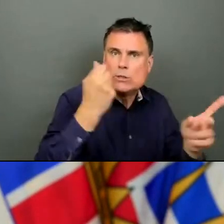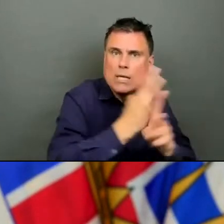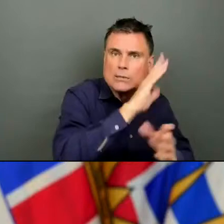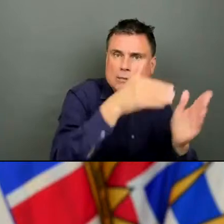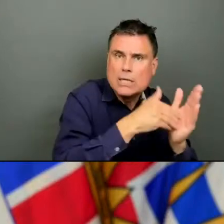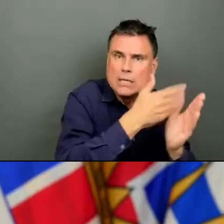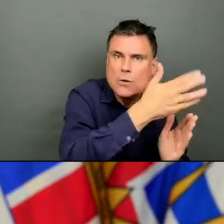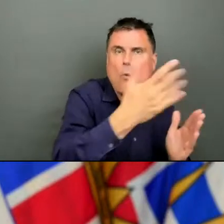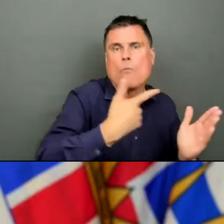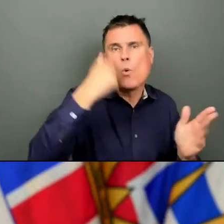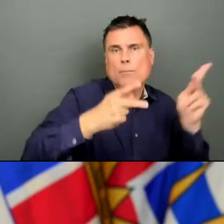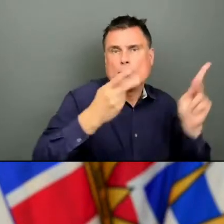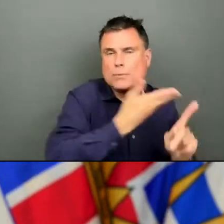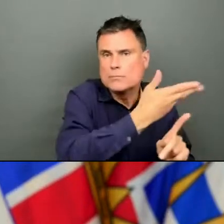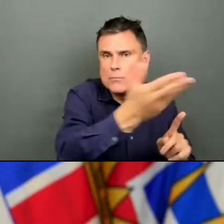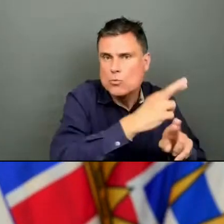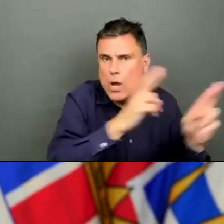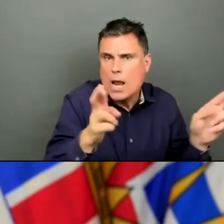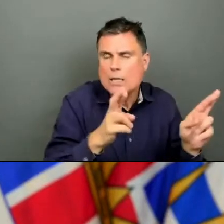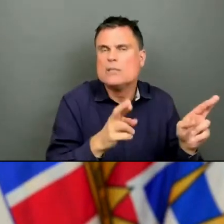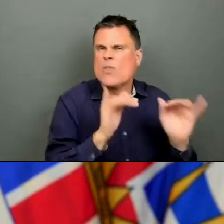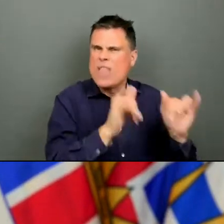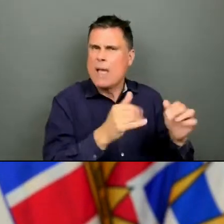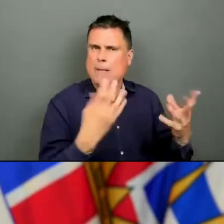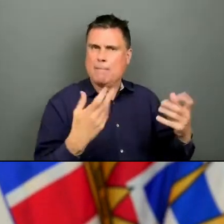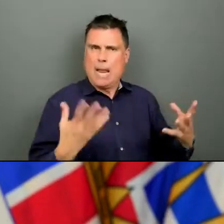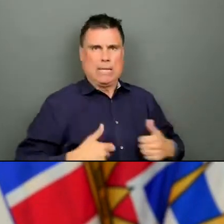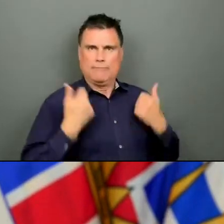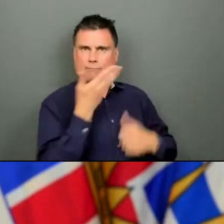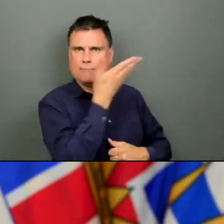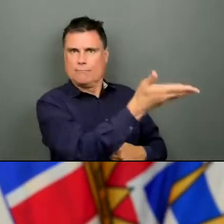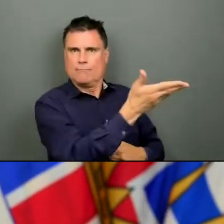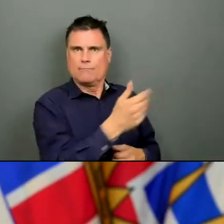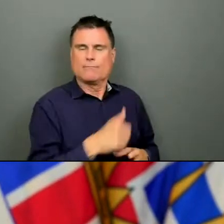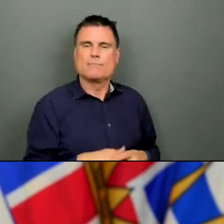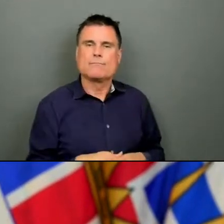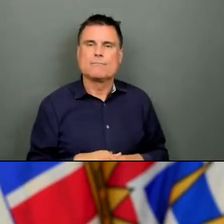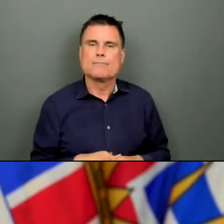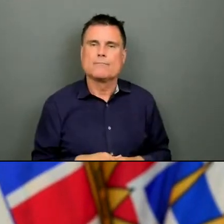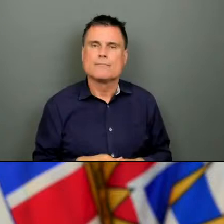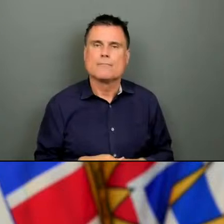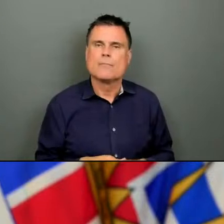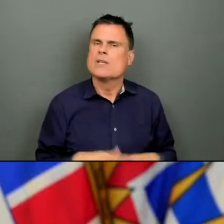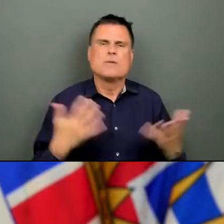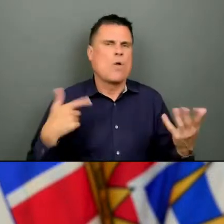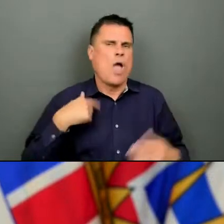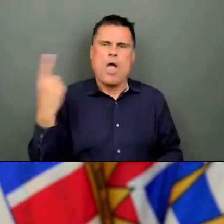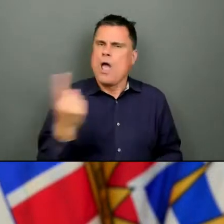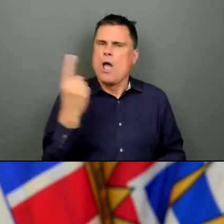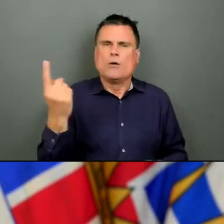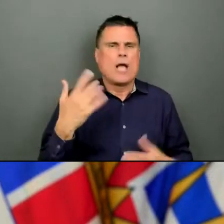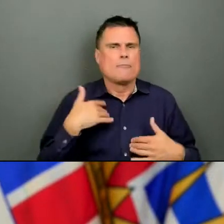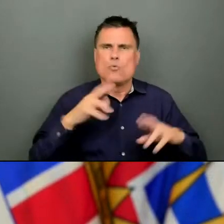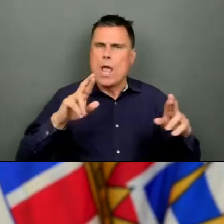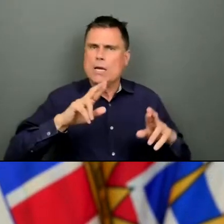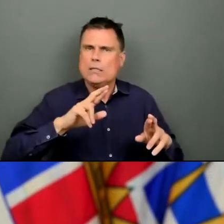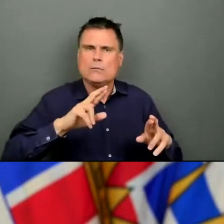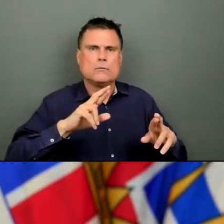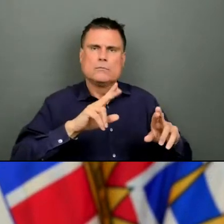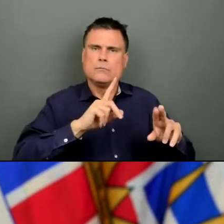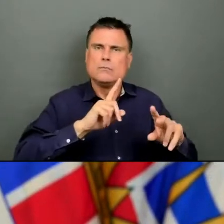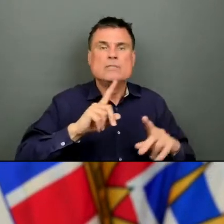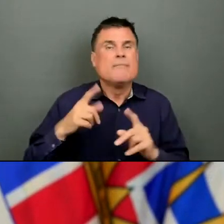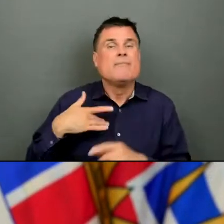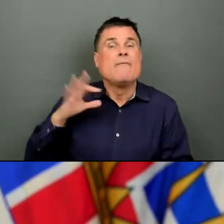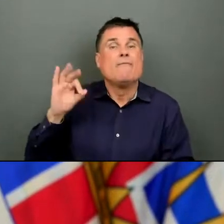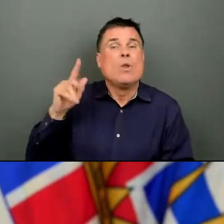influenza in long-term care. We would have the same thing for COVID, and we would have an outbreak response if it was detected. So these are all